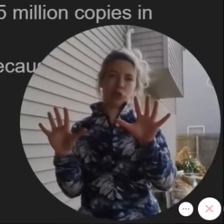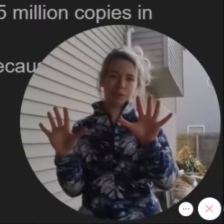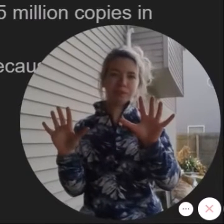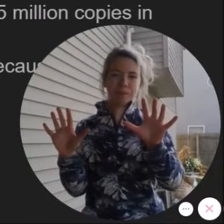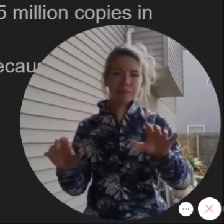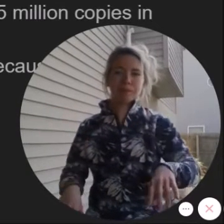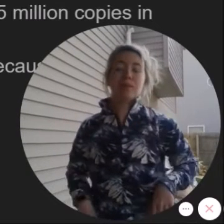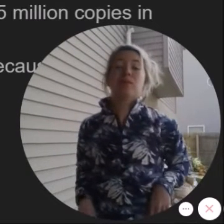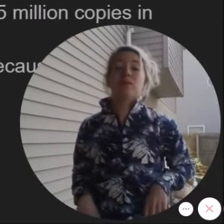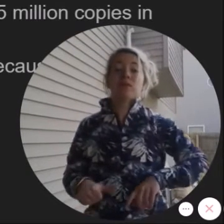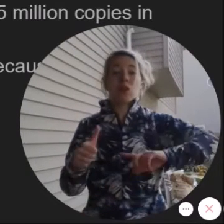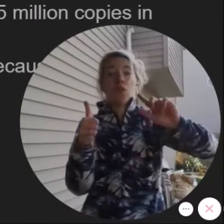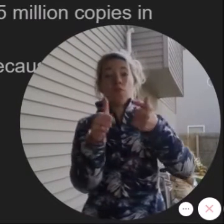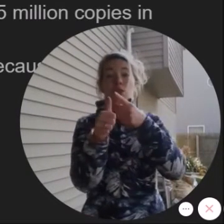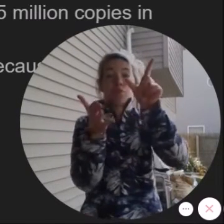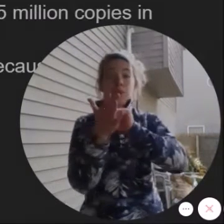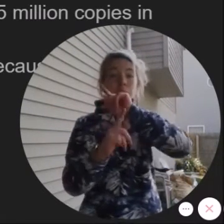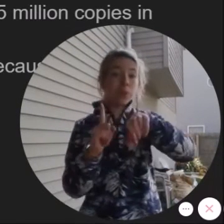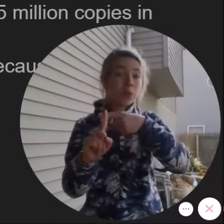That's more focused on magic.